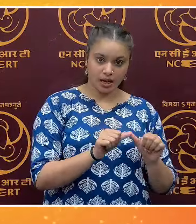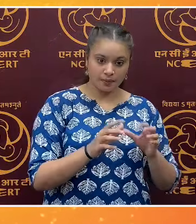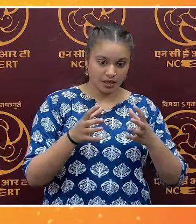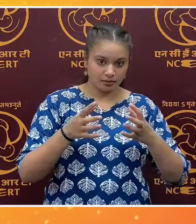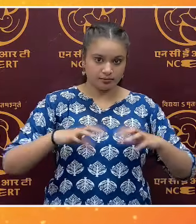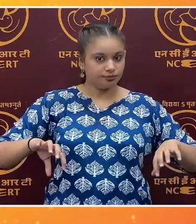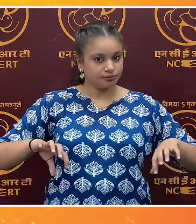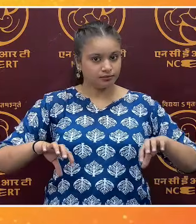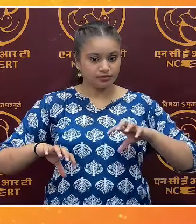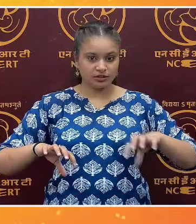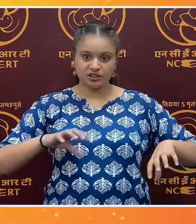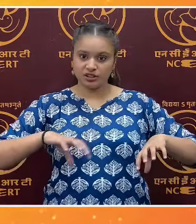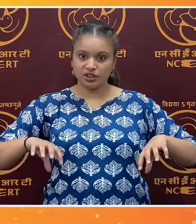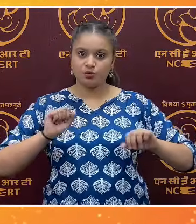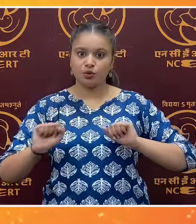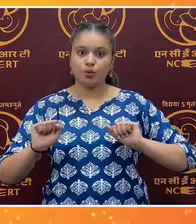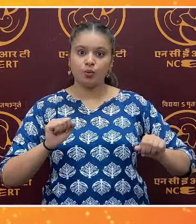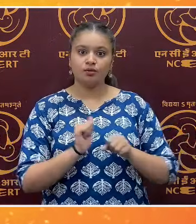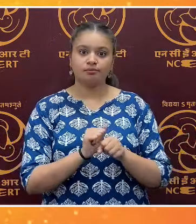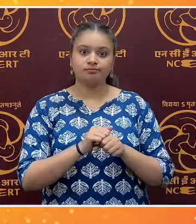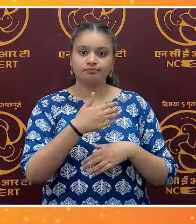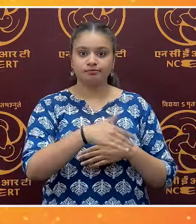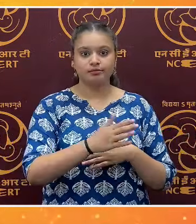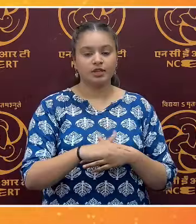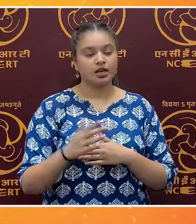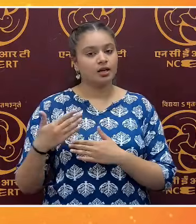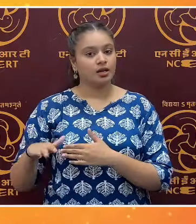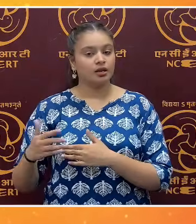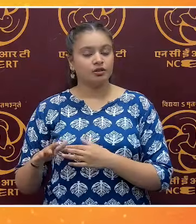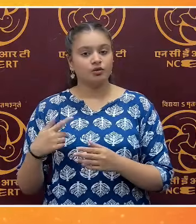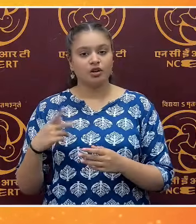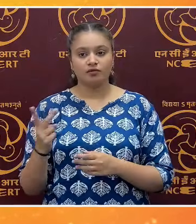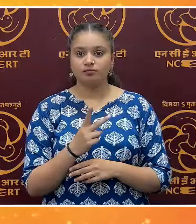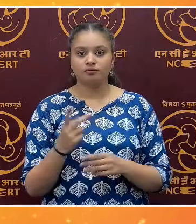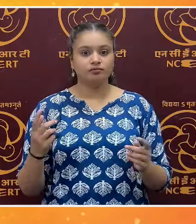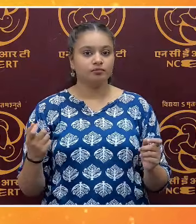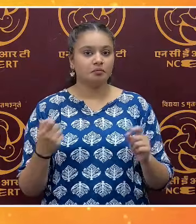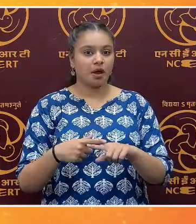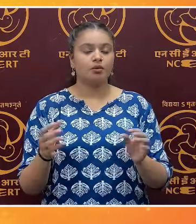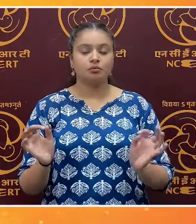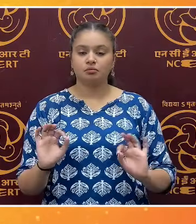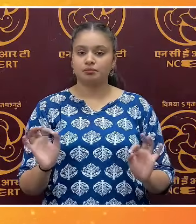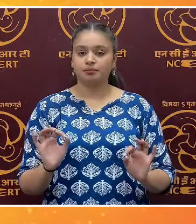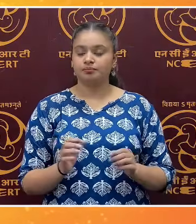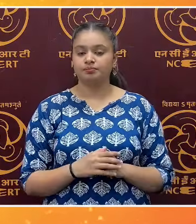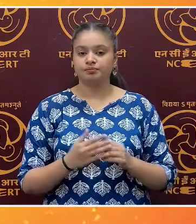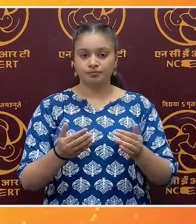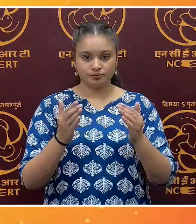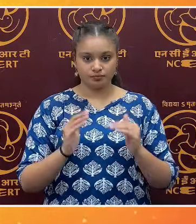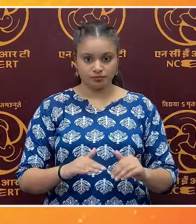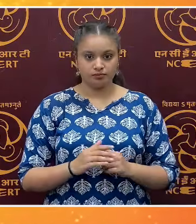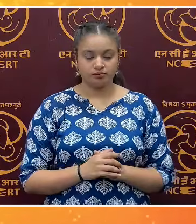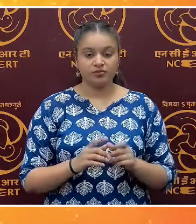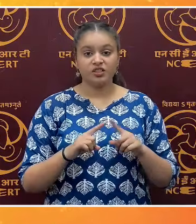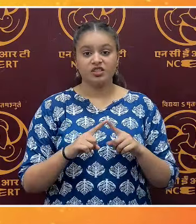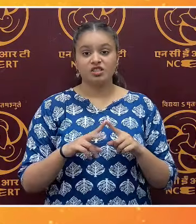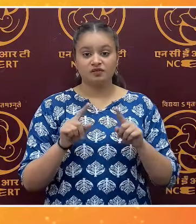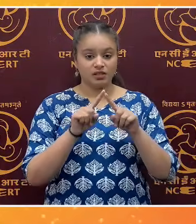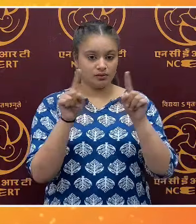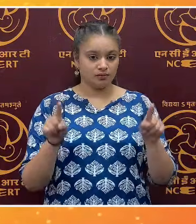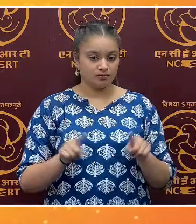are parallelly connected, all 15 amperes are connected to 5 they have different sockets. Now, let us get a TV connected. Now,